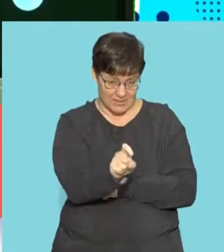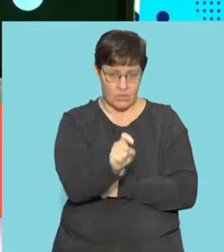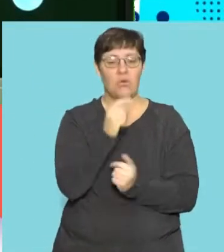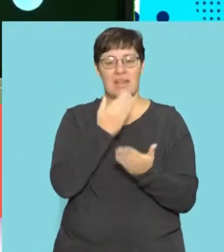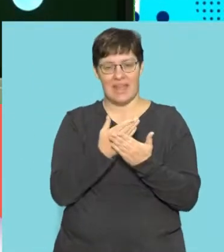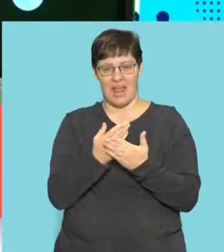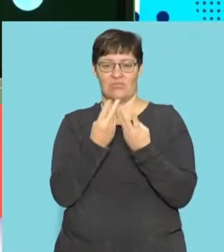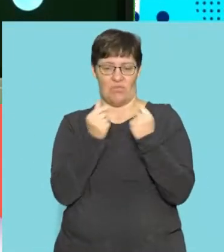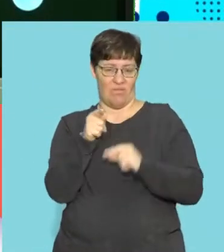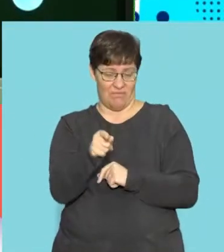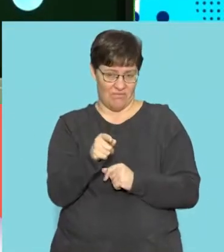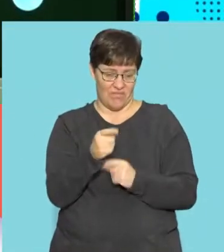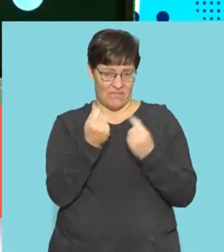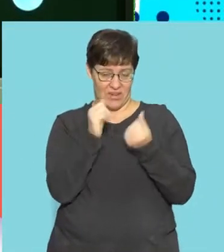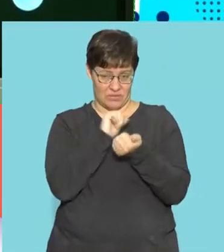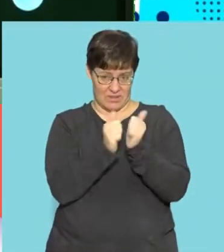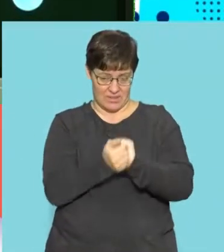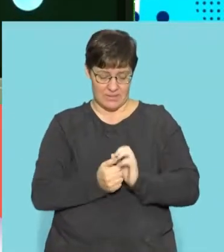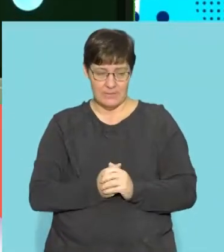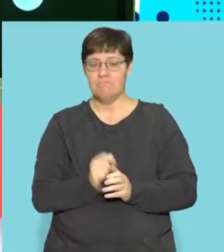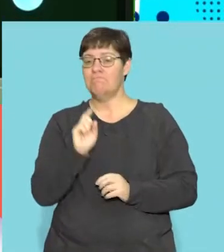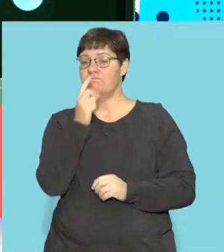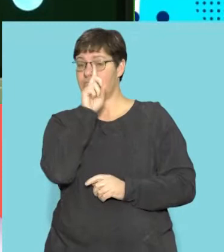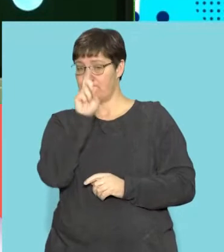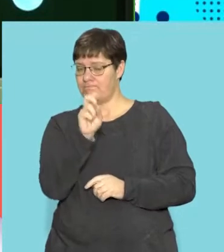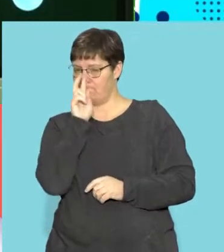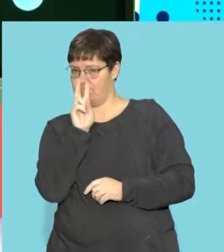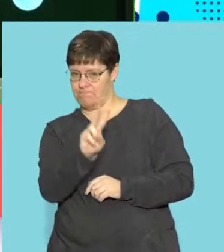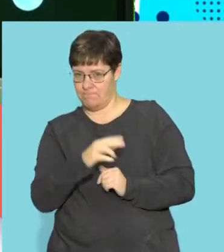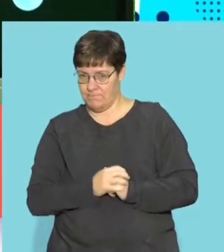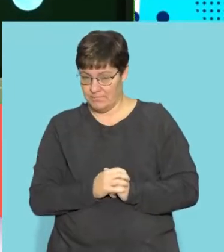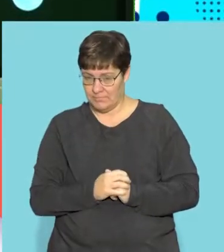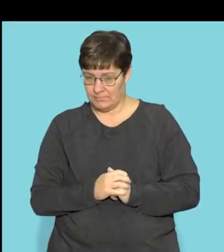let's look at our very first question that will require us to use the formula.